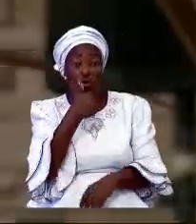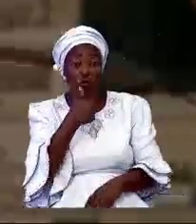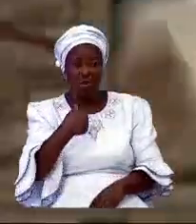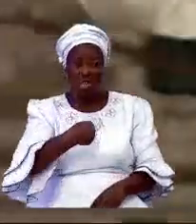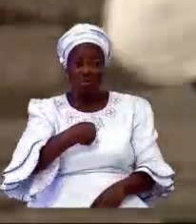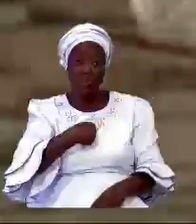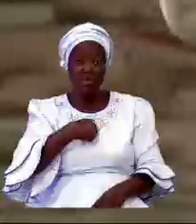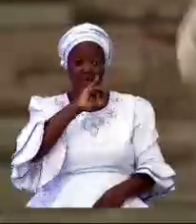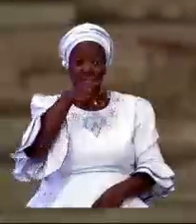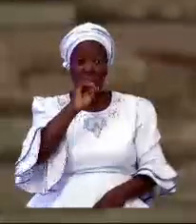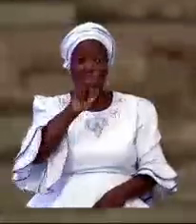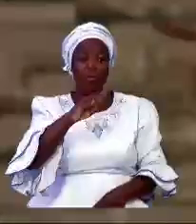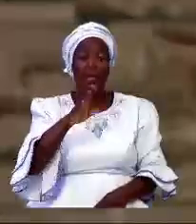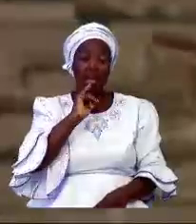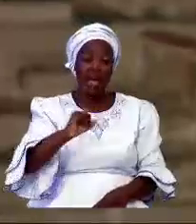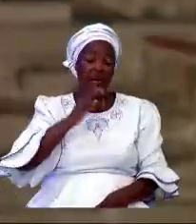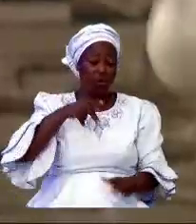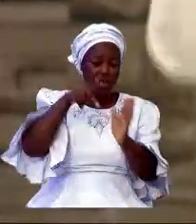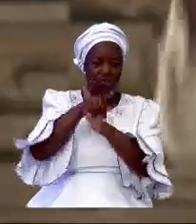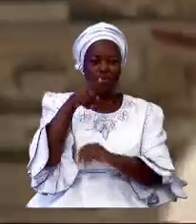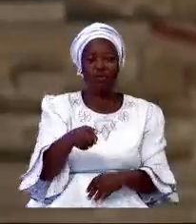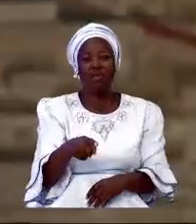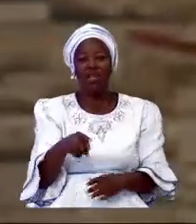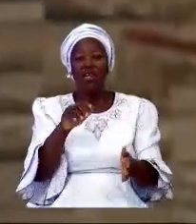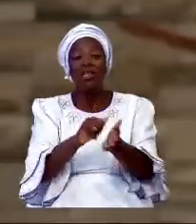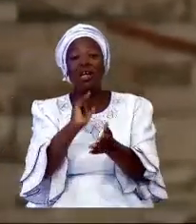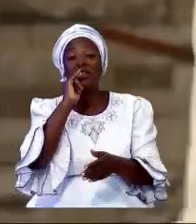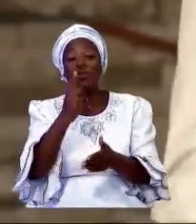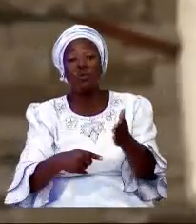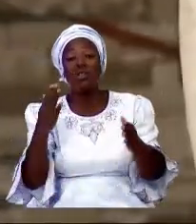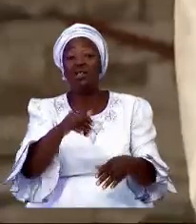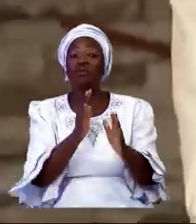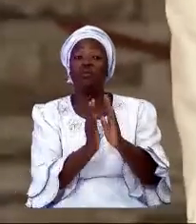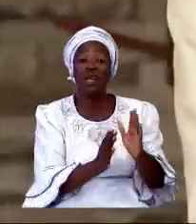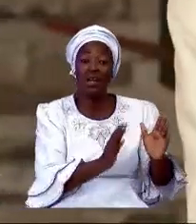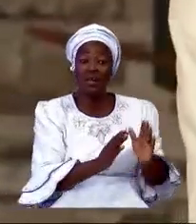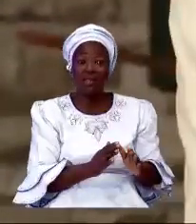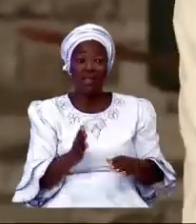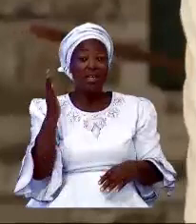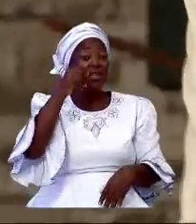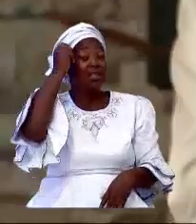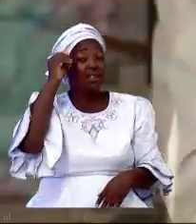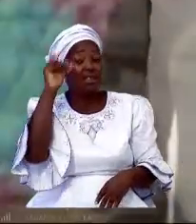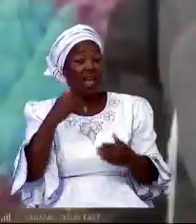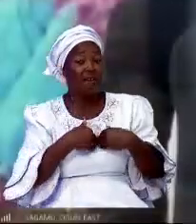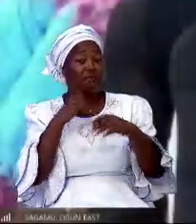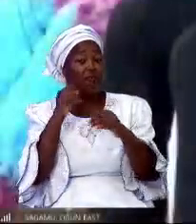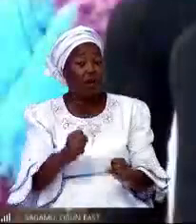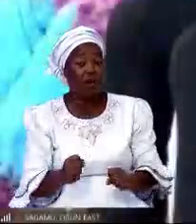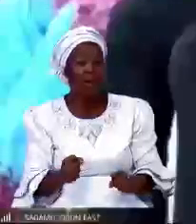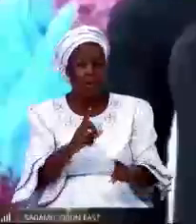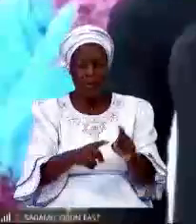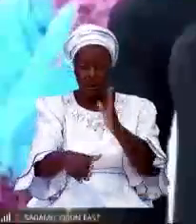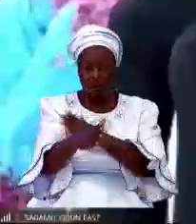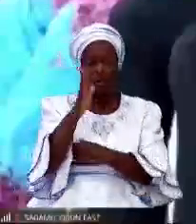here, by tomorrow I'll finish you up. That's how they brag. They think they